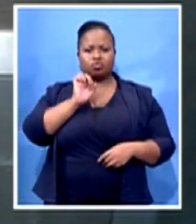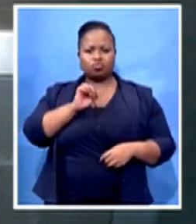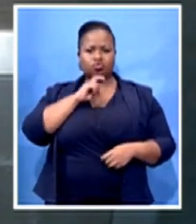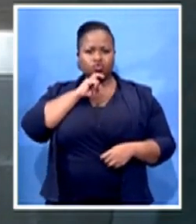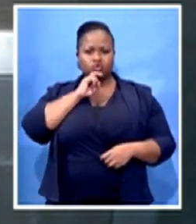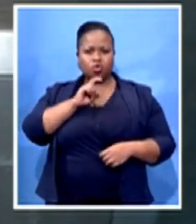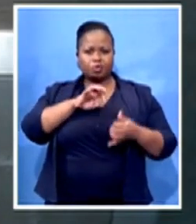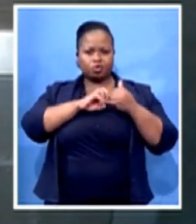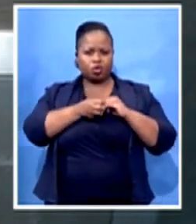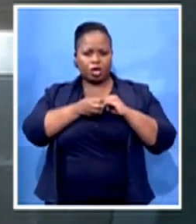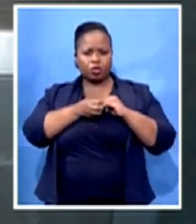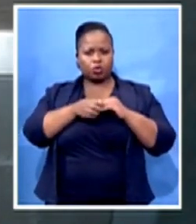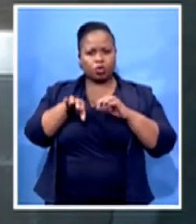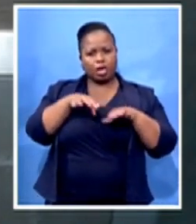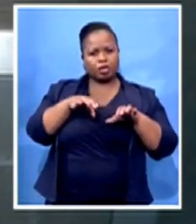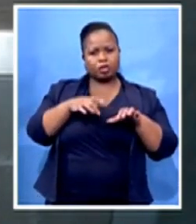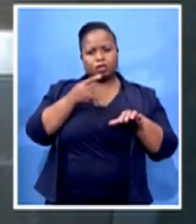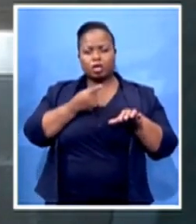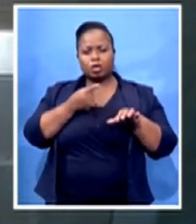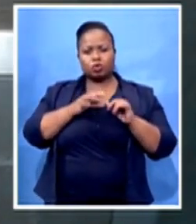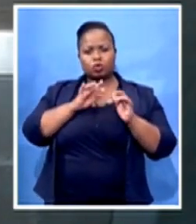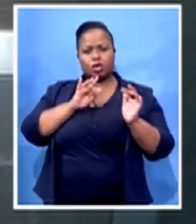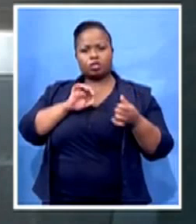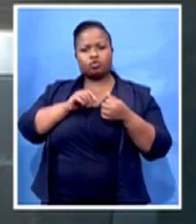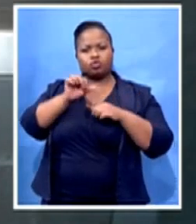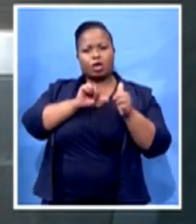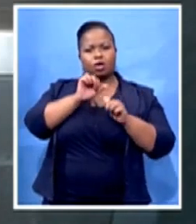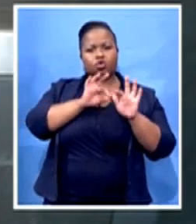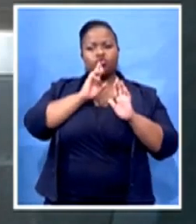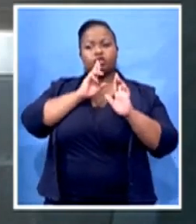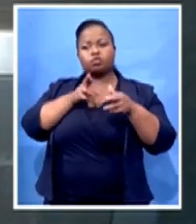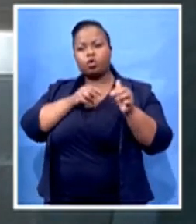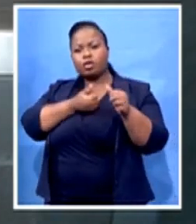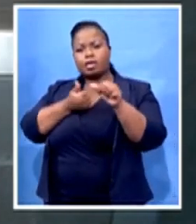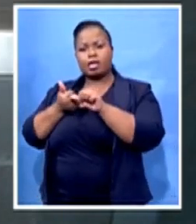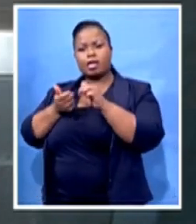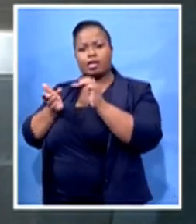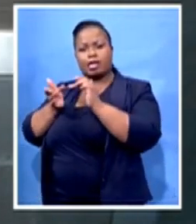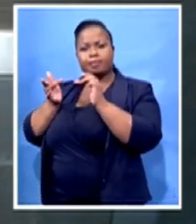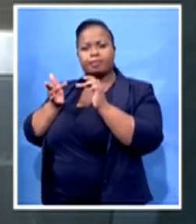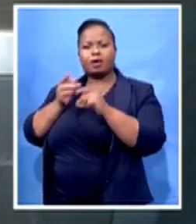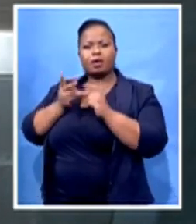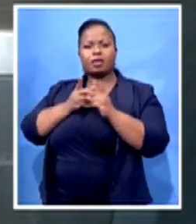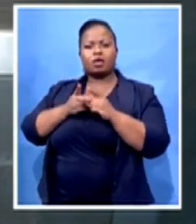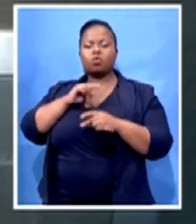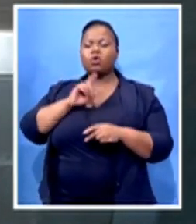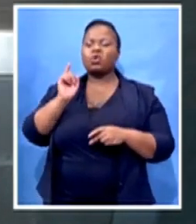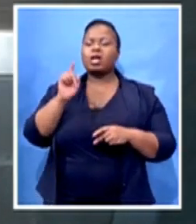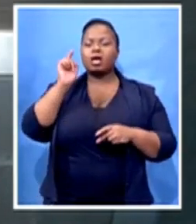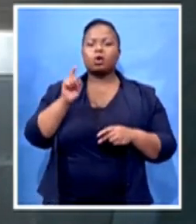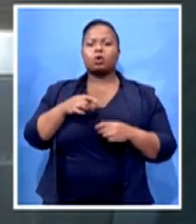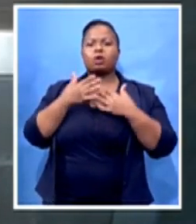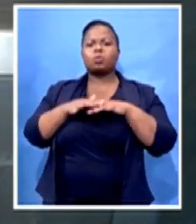wouldn't ordinarily do. So in those scenarios, you'll be clicking on links that you wouldn't be ordinarily using, or going to sites that